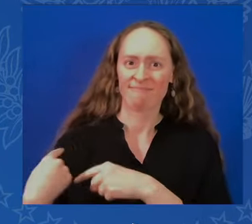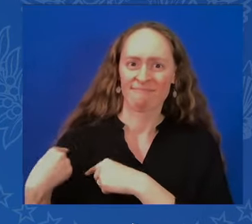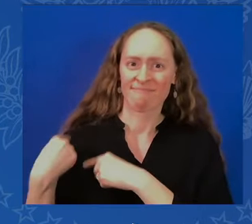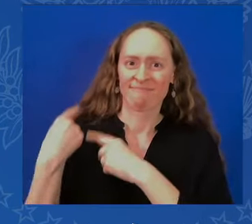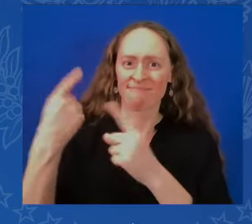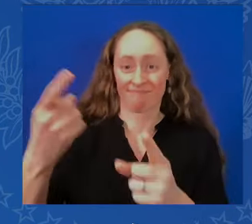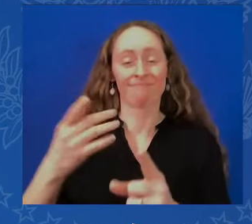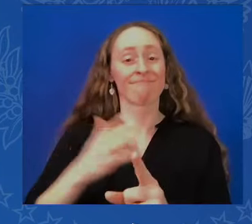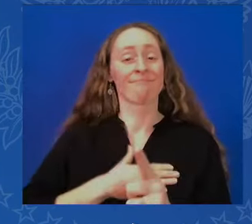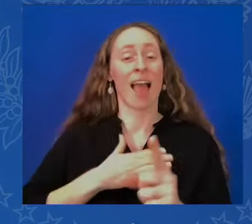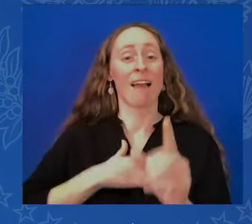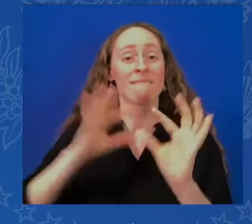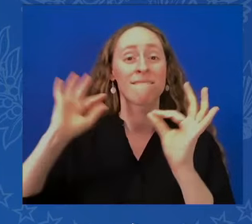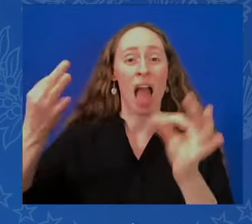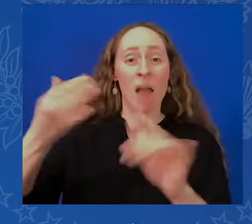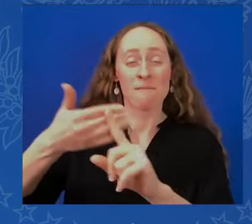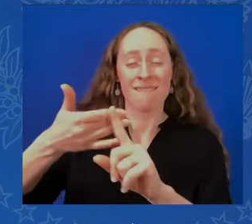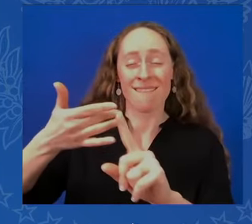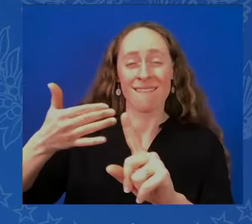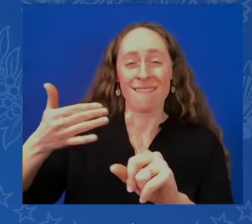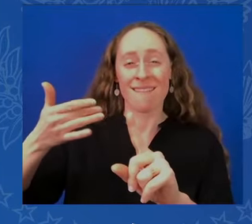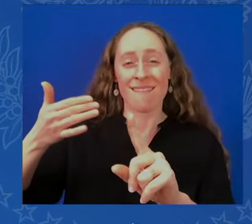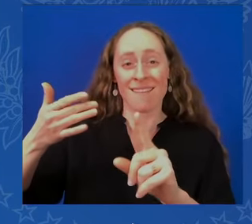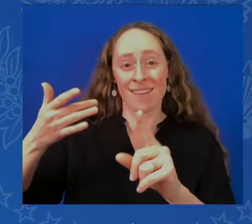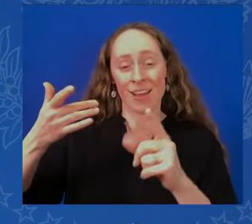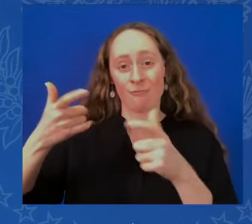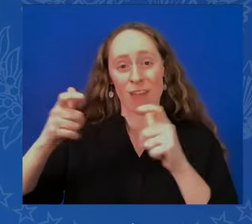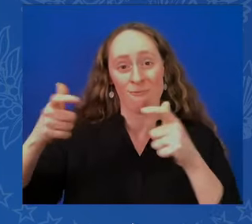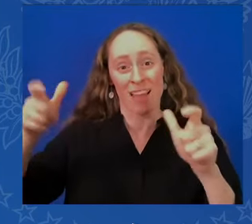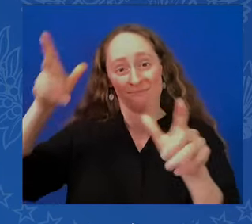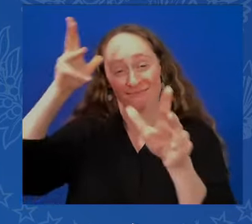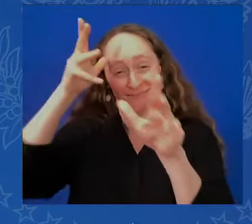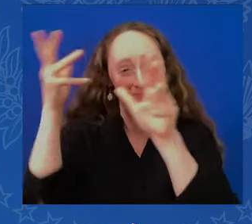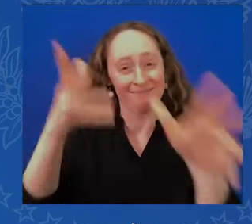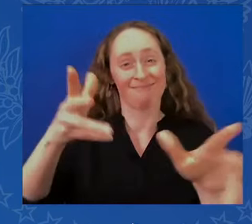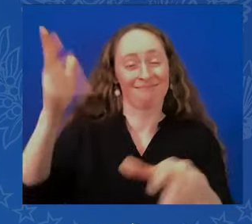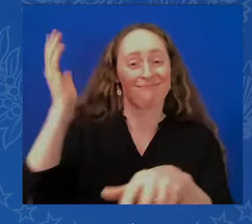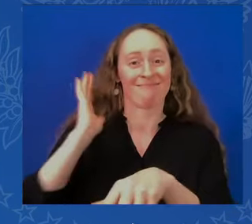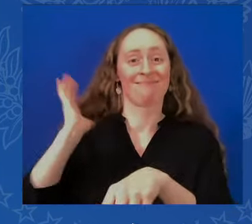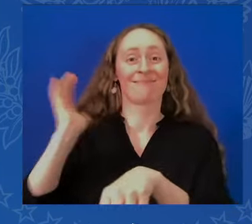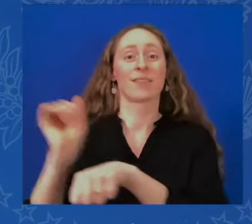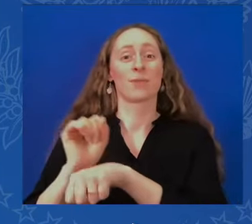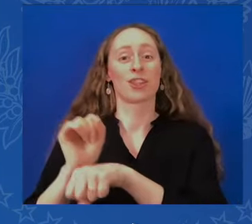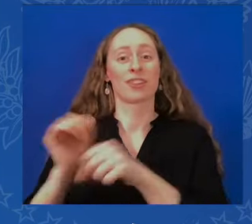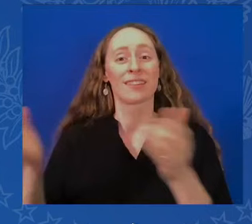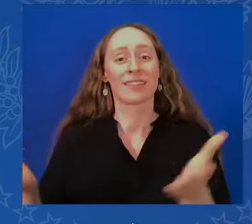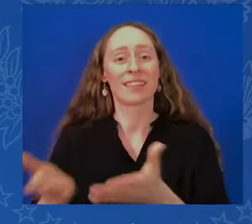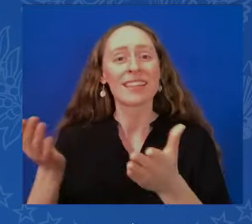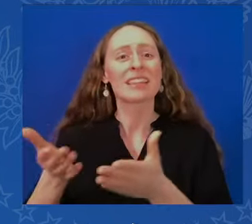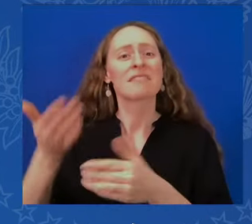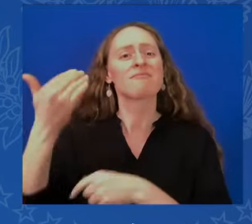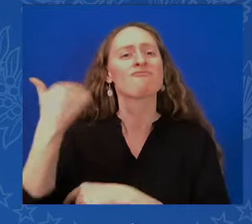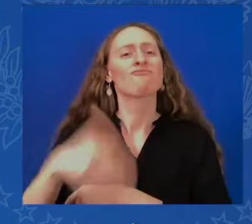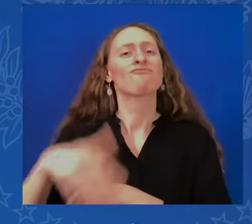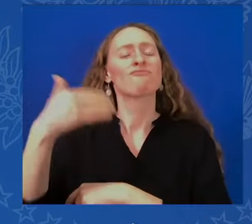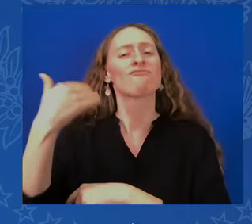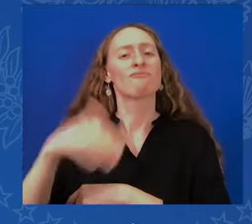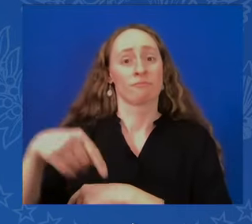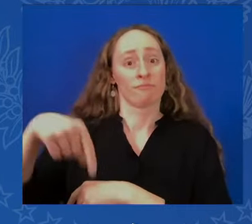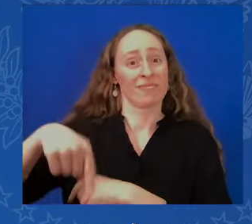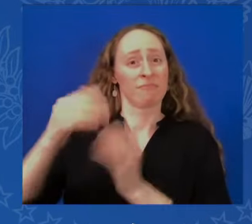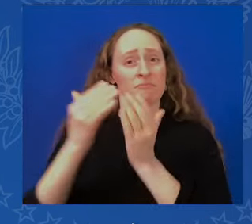it's been through tough times before. During the War of 1812, a young Marylander named Francis Scott